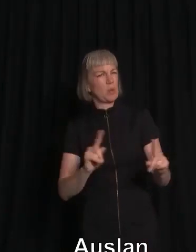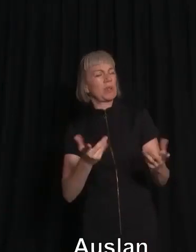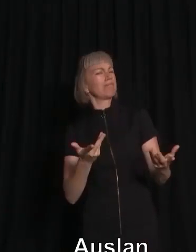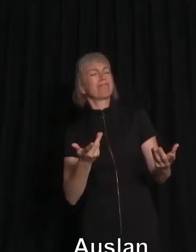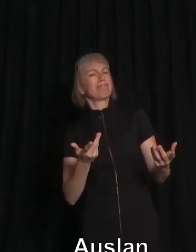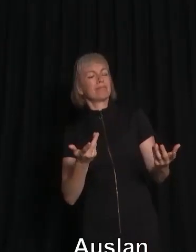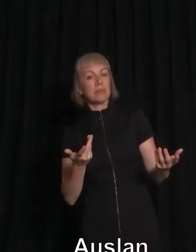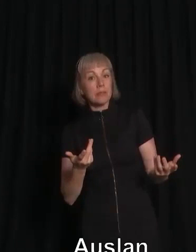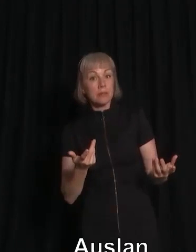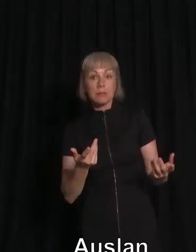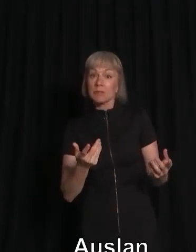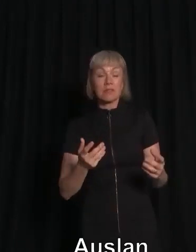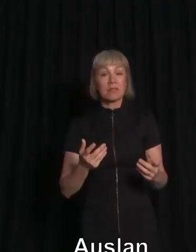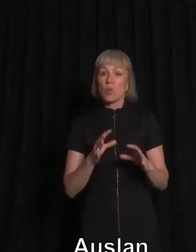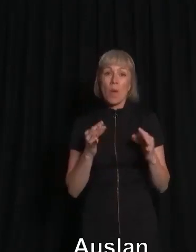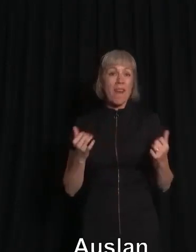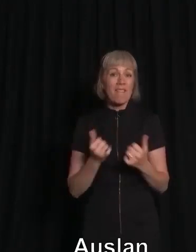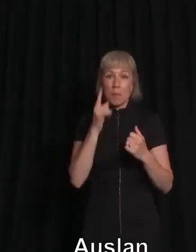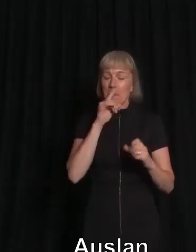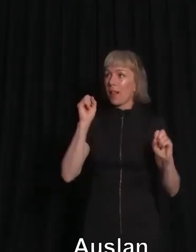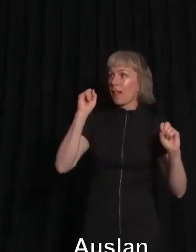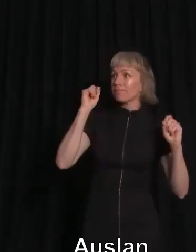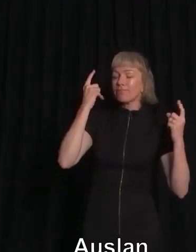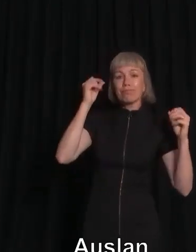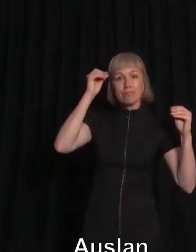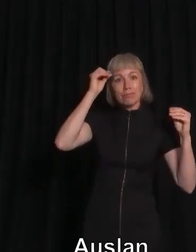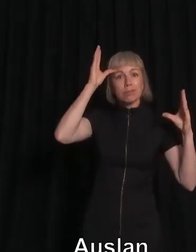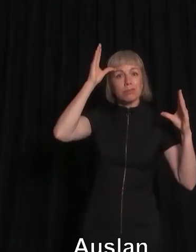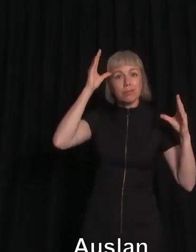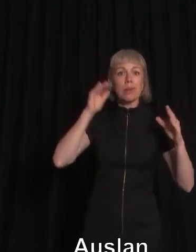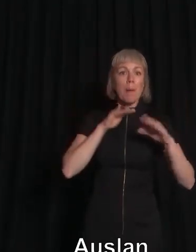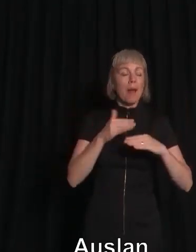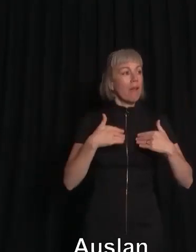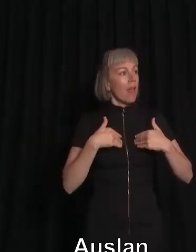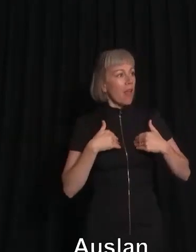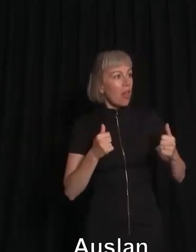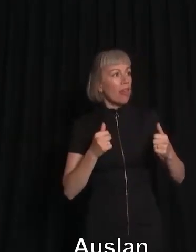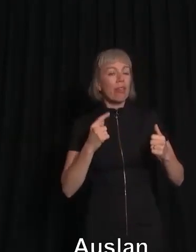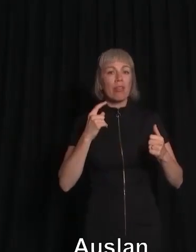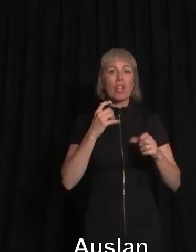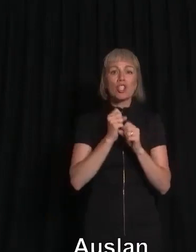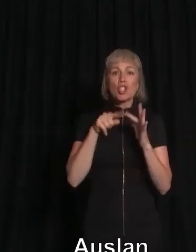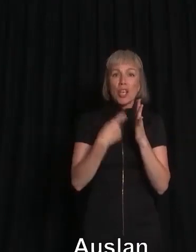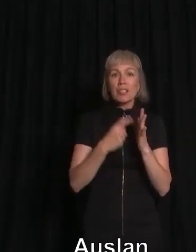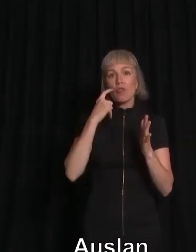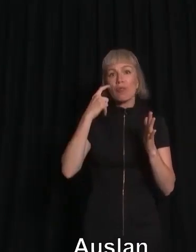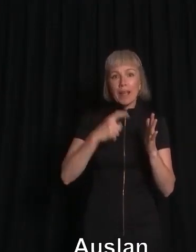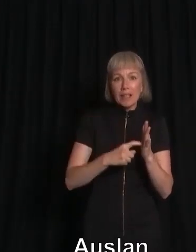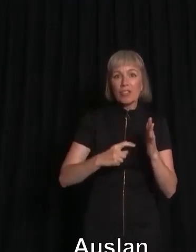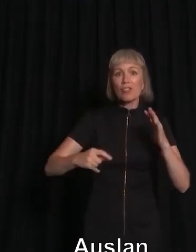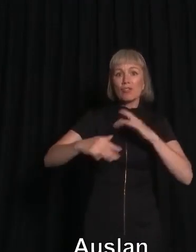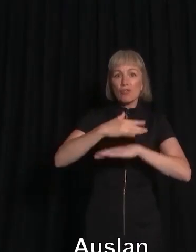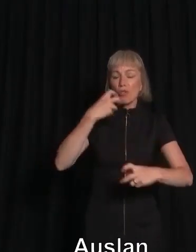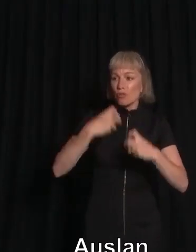that intersex people deals with when it comes to health, legal gender recognition, and overall just social economic issues because of